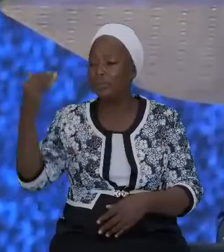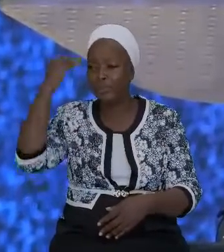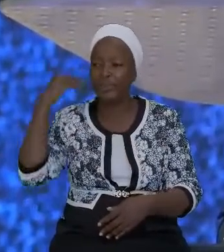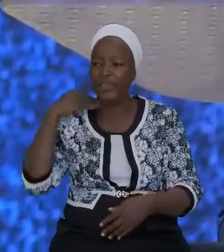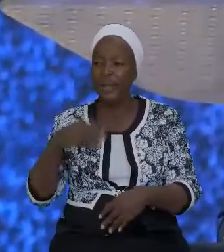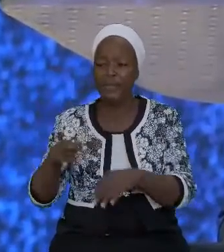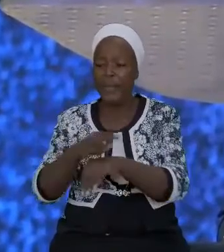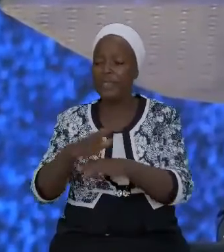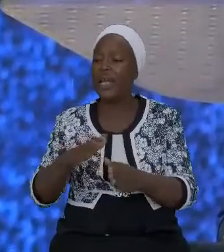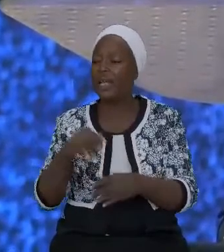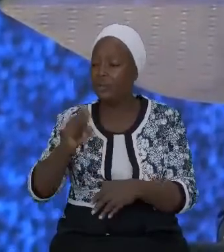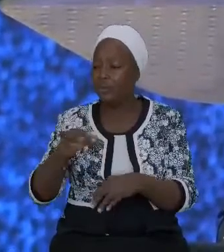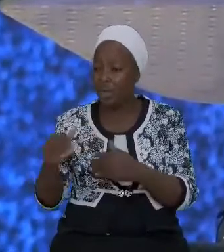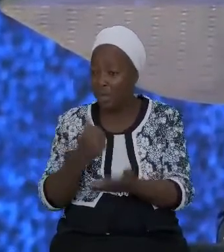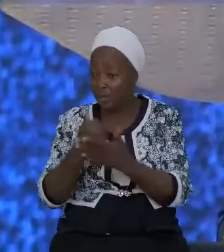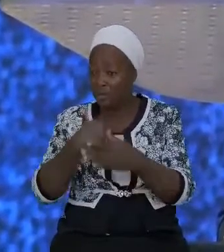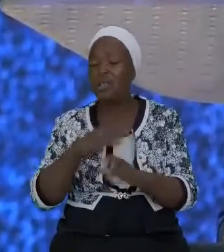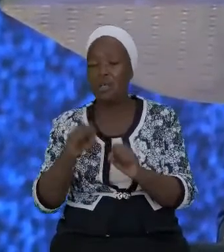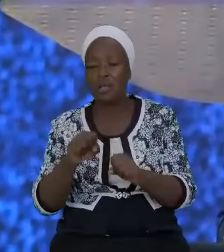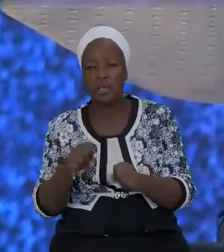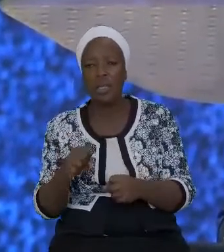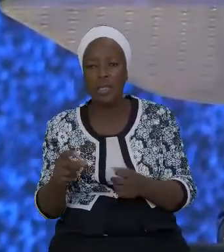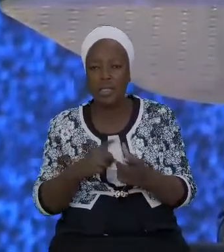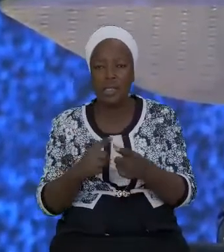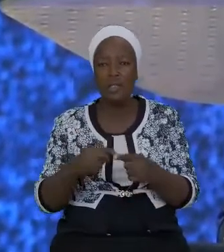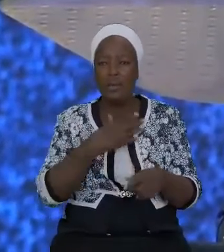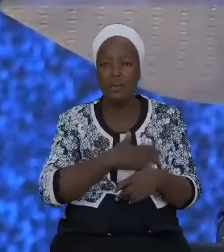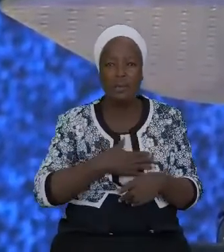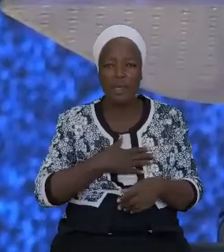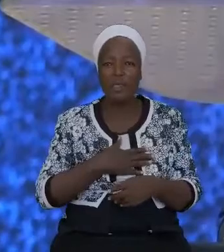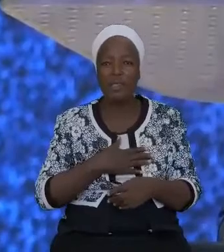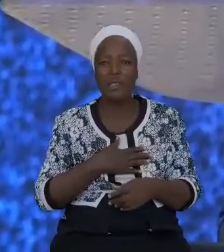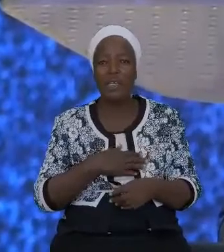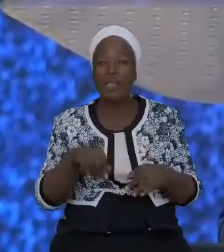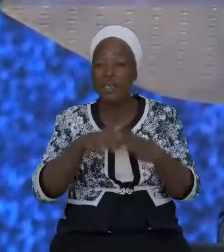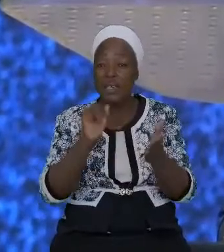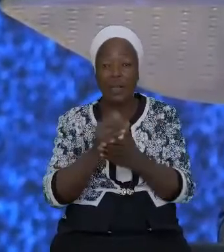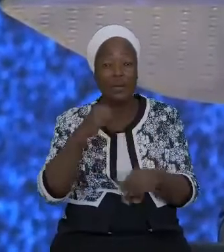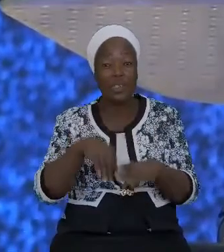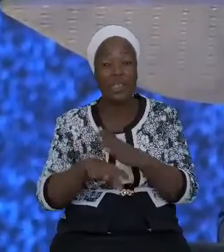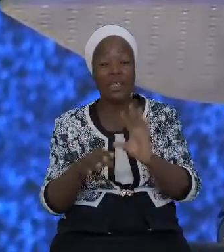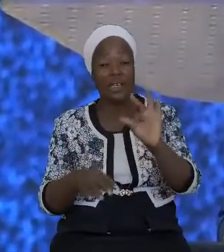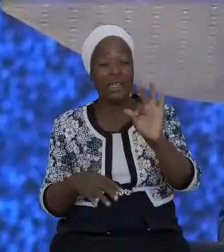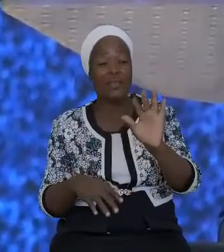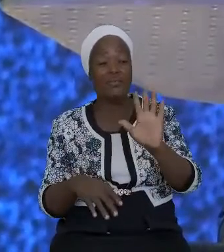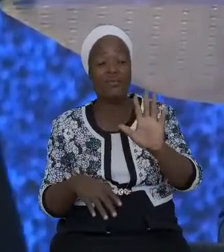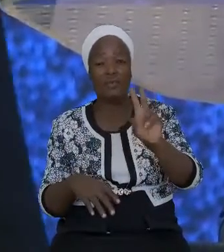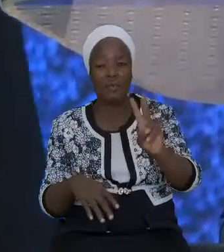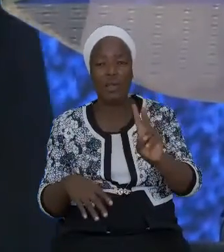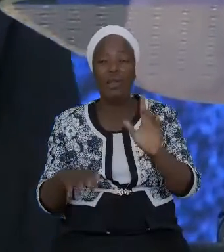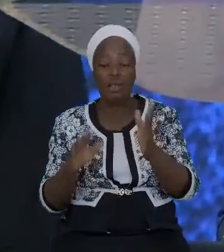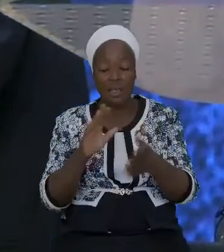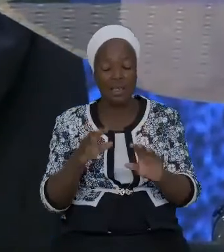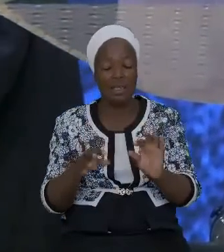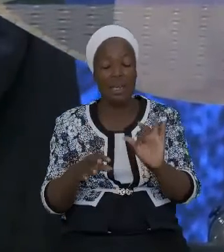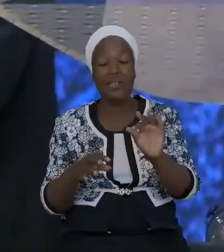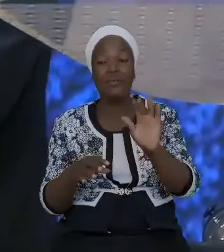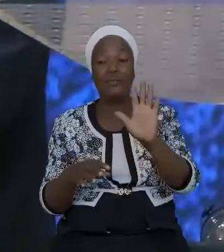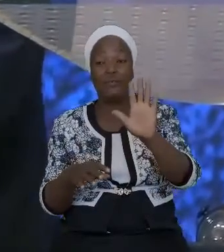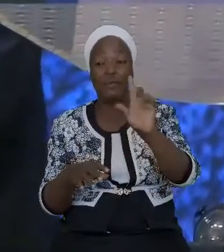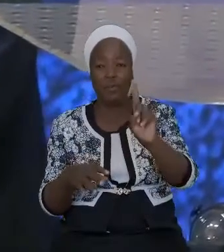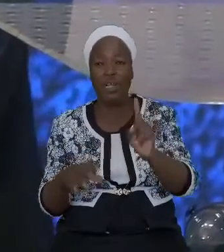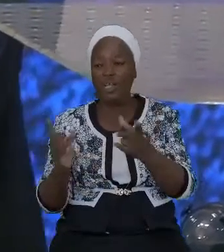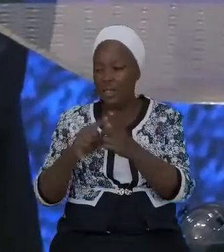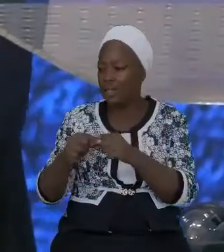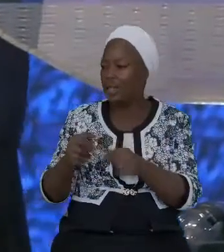pupils together, 1951. Get them into the assembly. They got them into the assembly. And then they